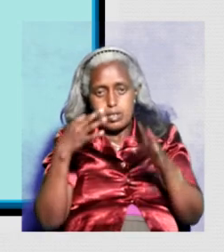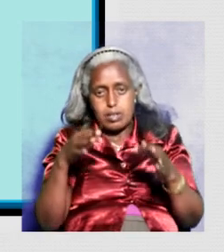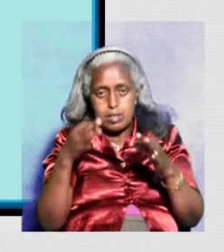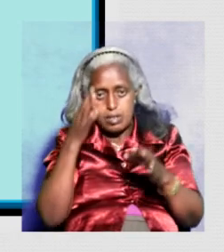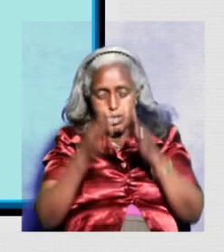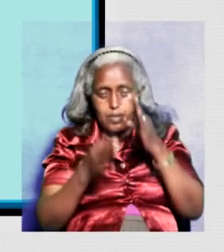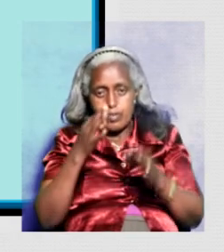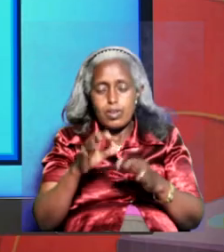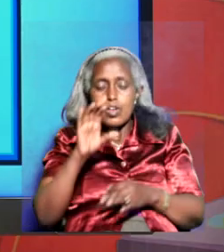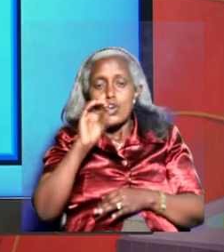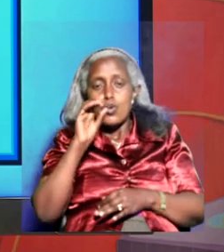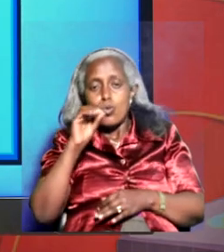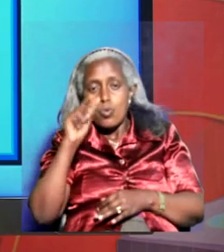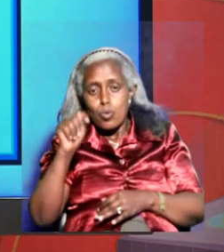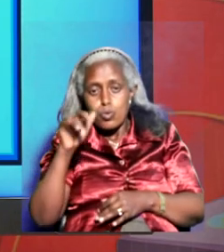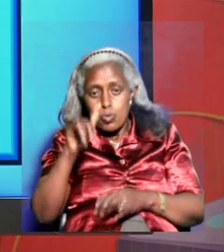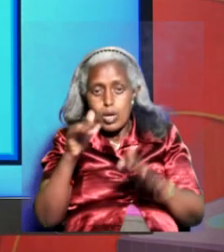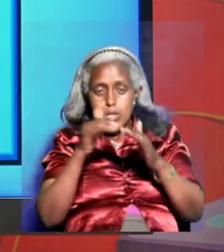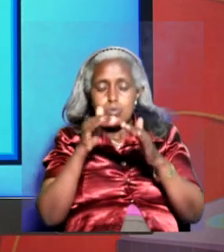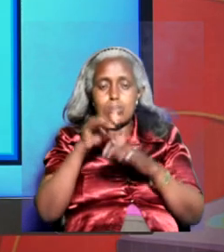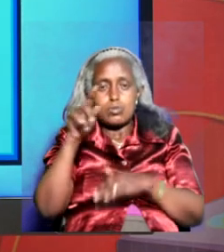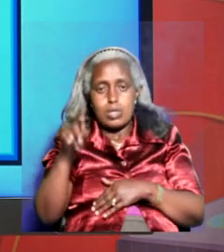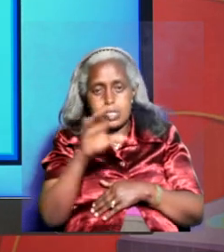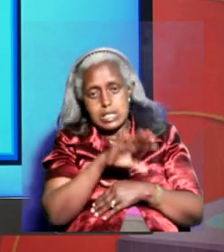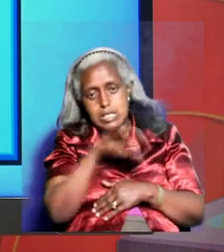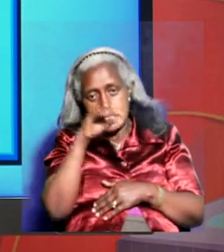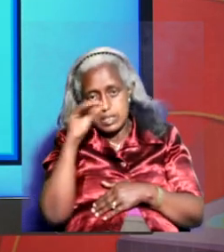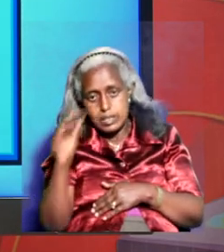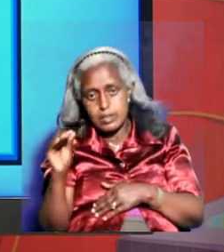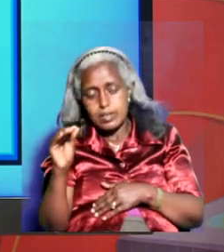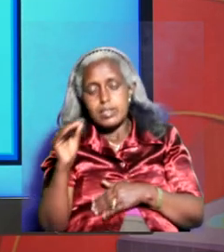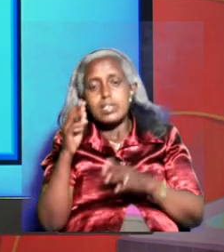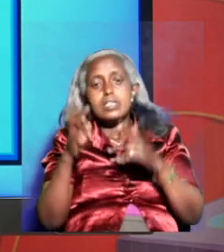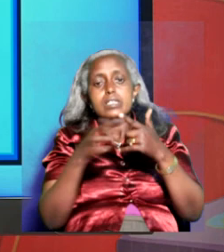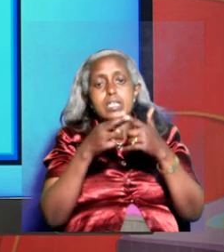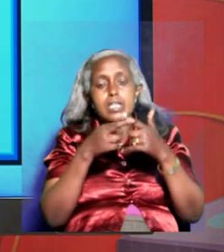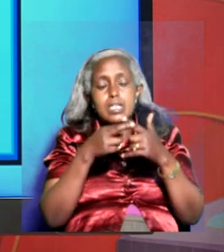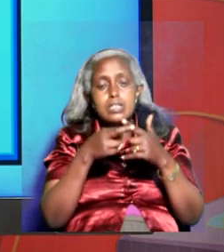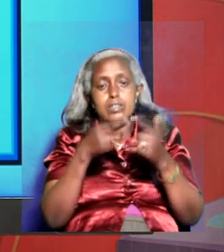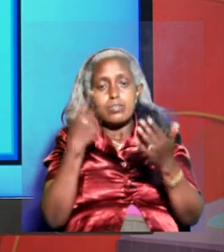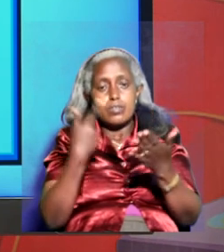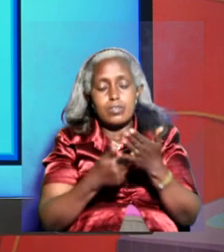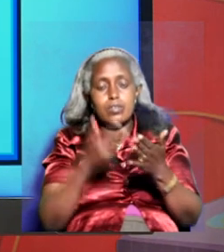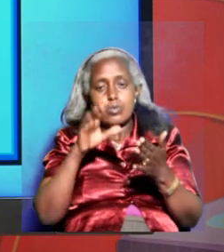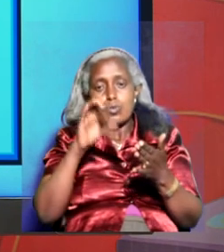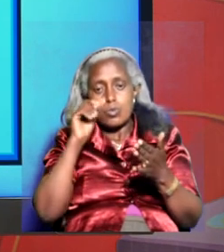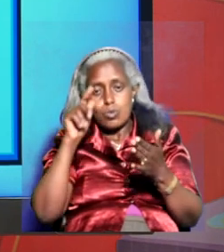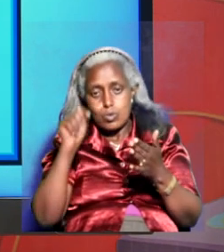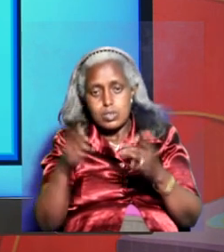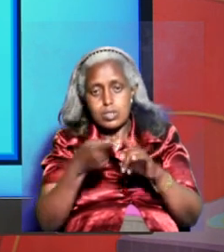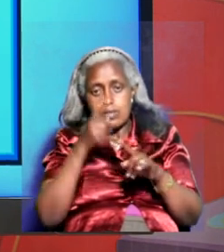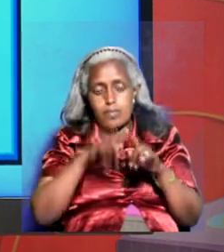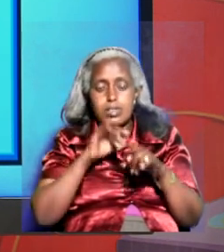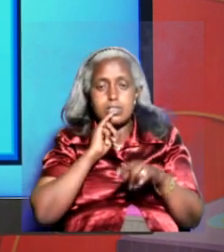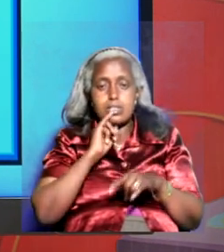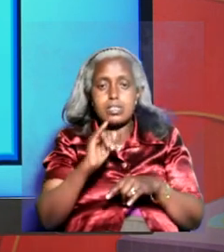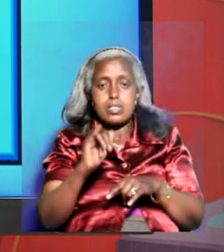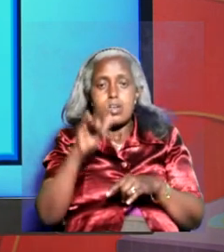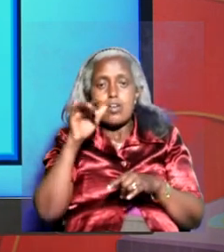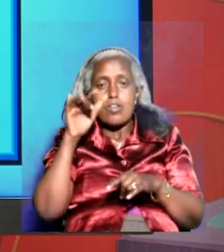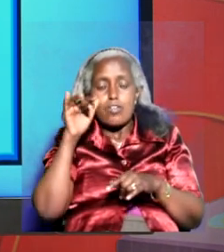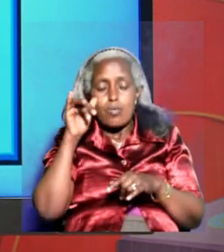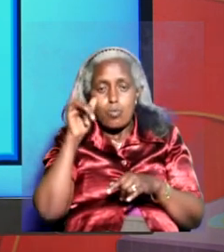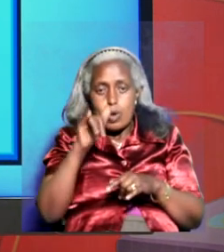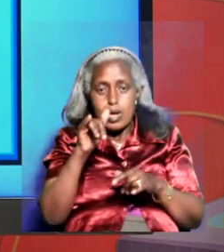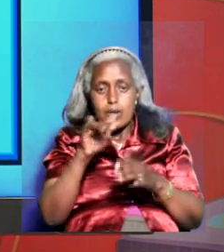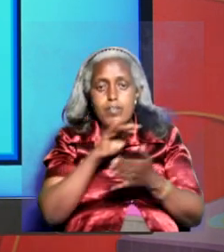cot y is equal to x, and the range for this cot inverse is for y is